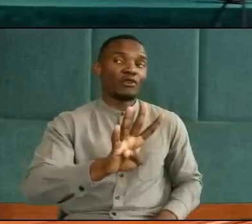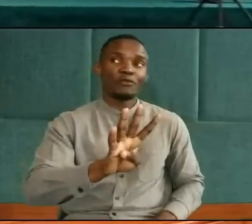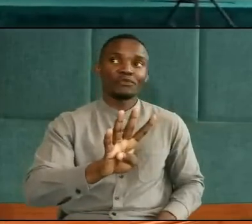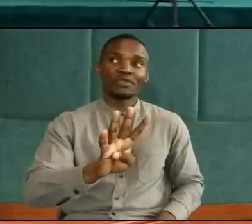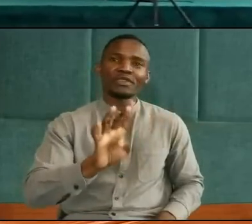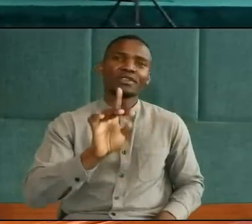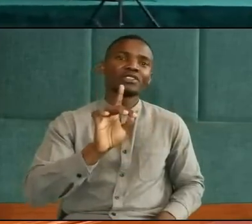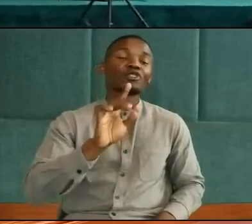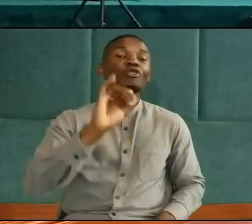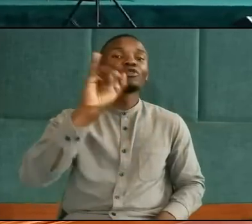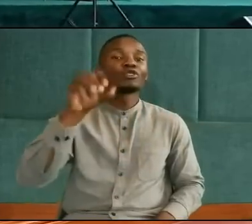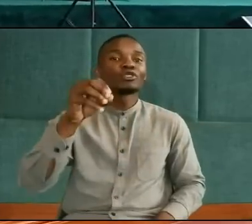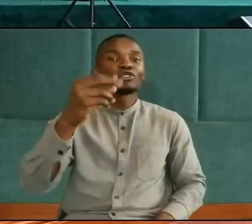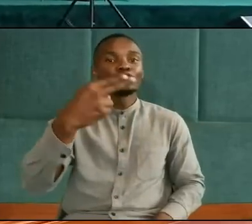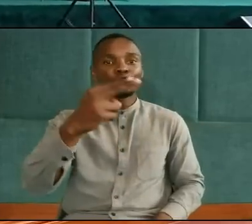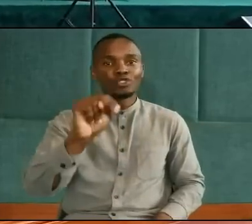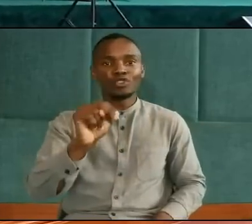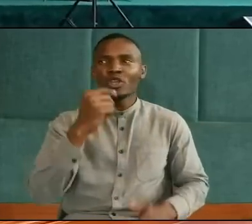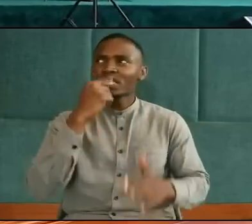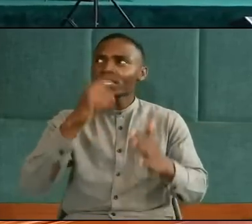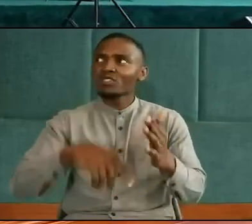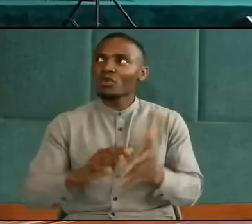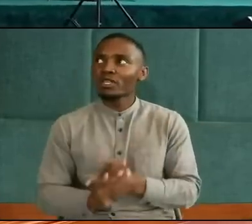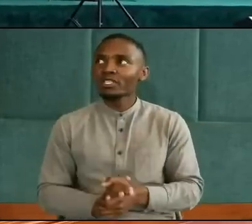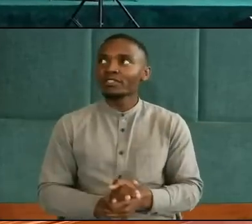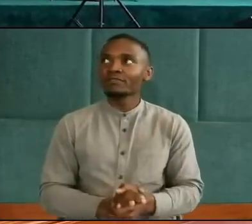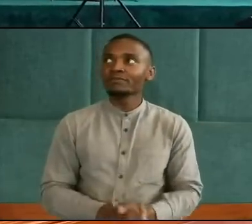John says. John says, I wept